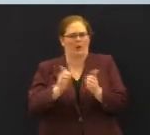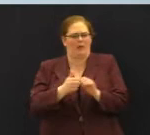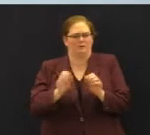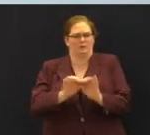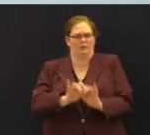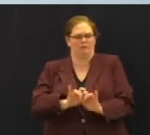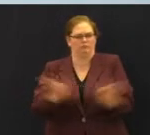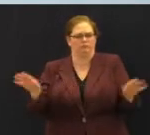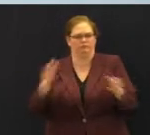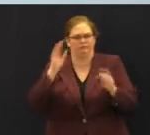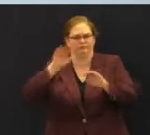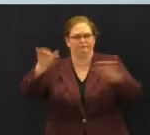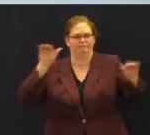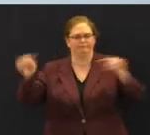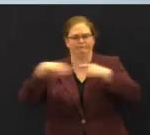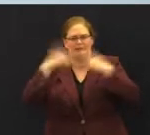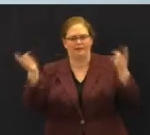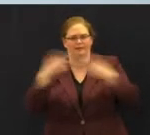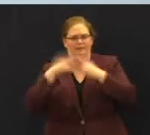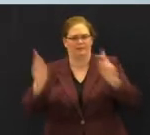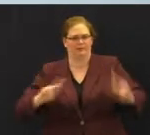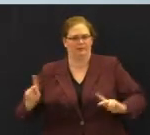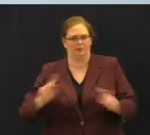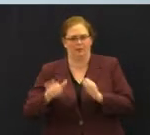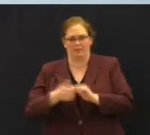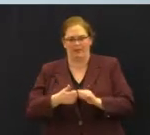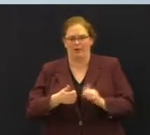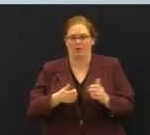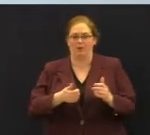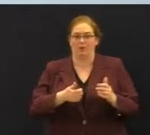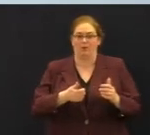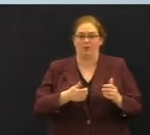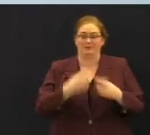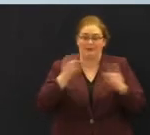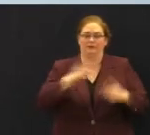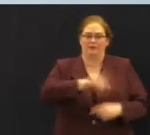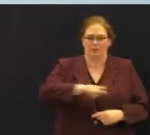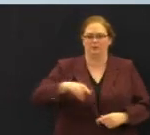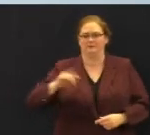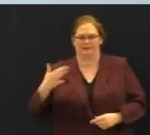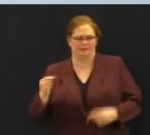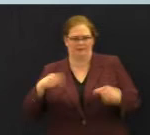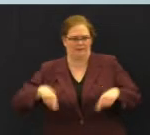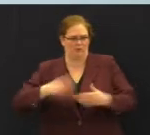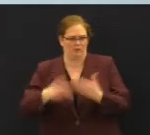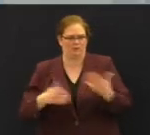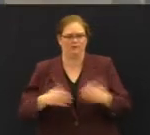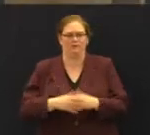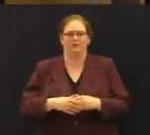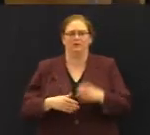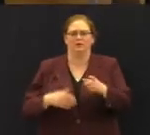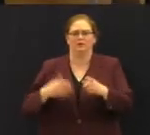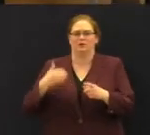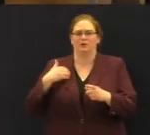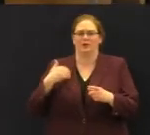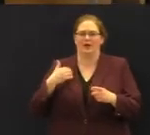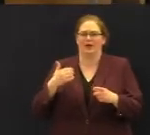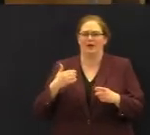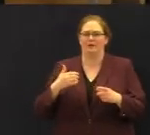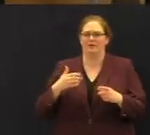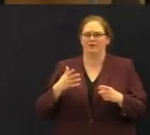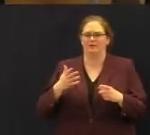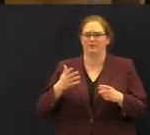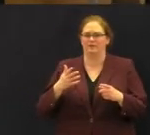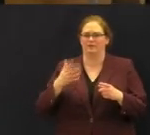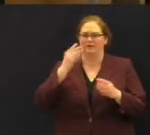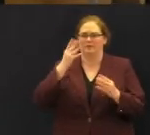out to people, to tenants and landlords about this program? So we have a press release it has a lot of this information in it that will go